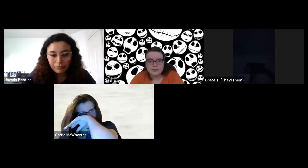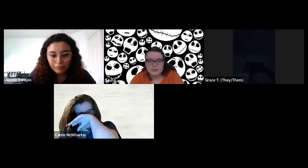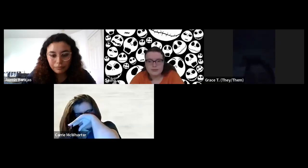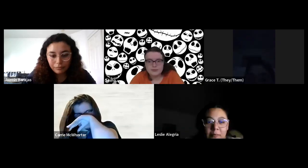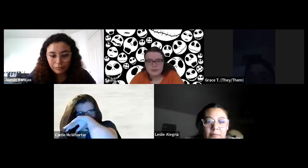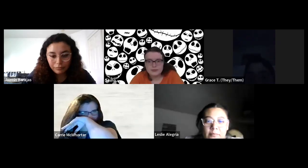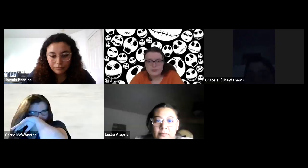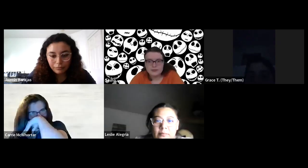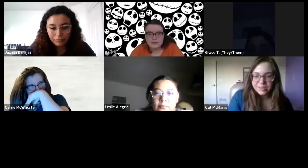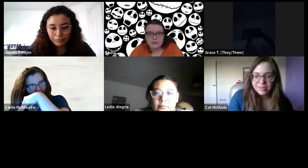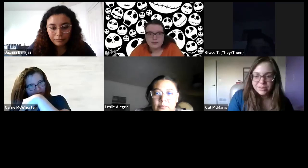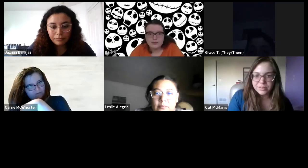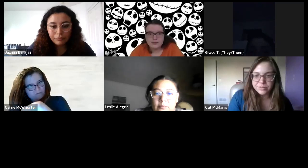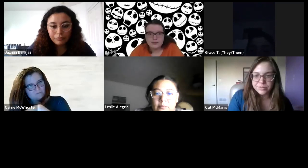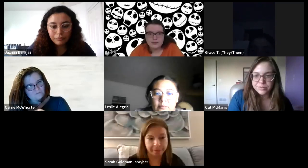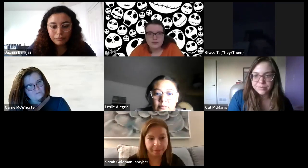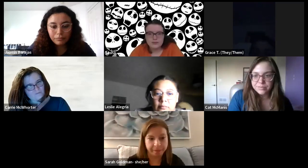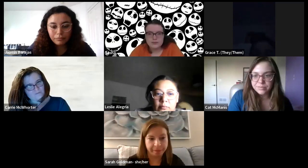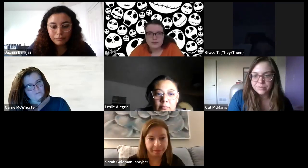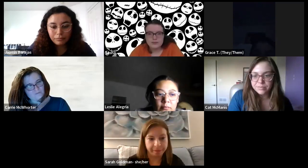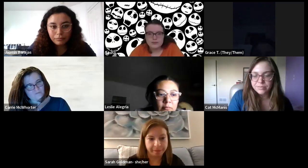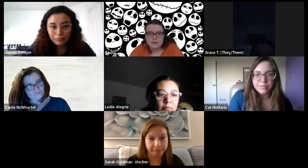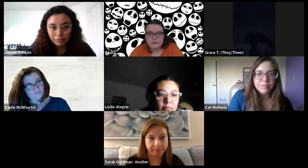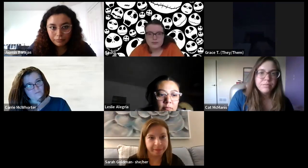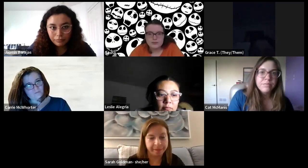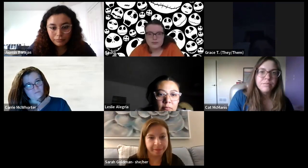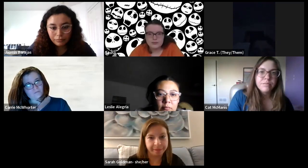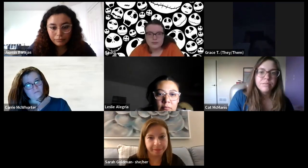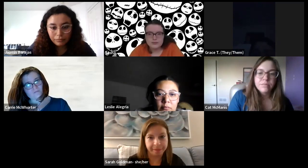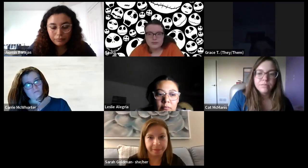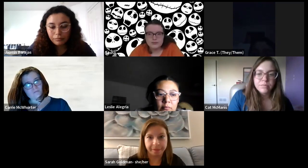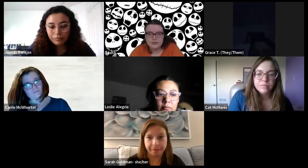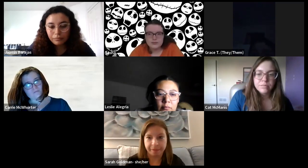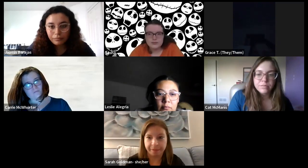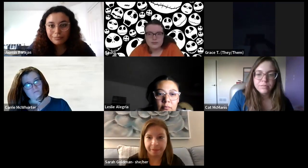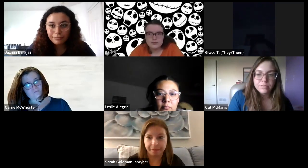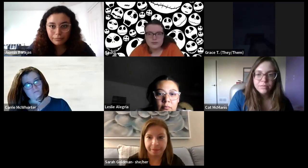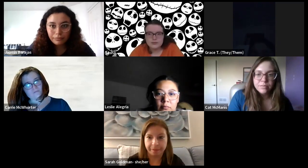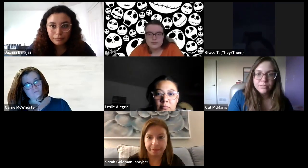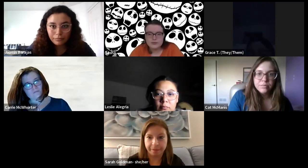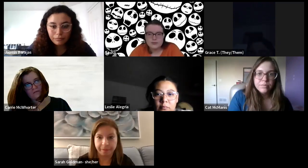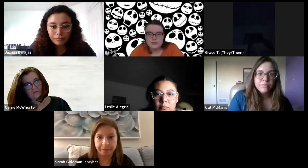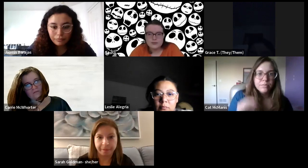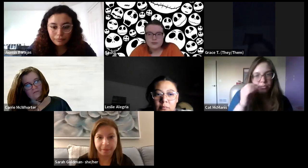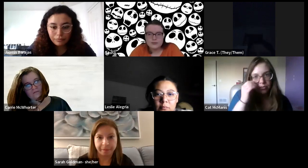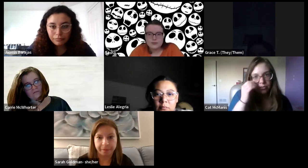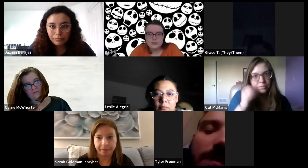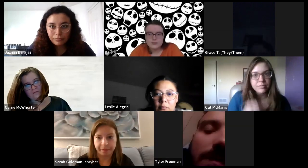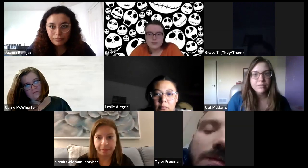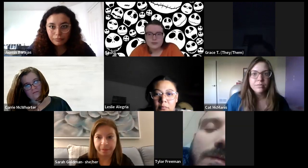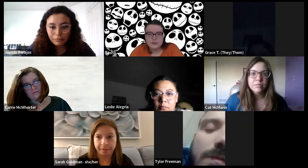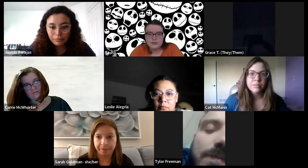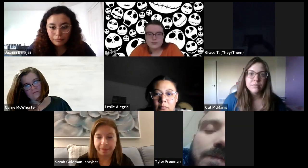continue to work on this so that we can better the education. Así que eso vendrá siendo